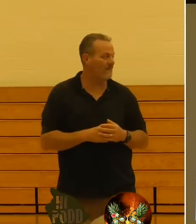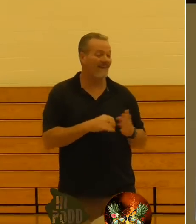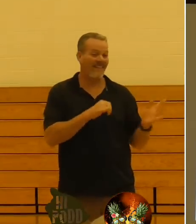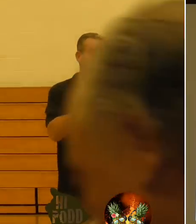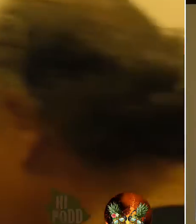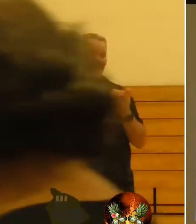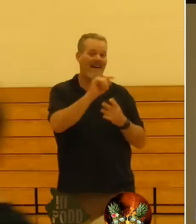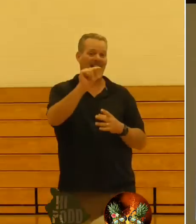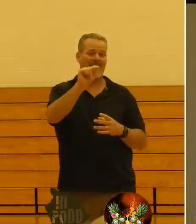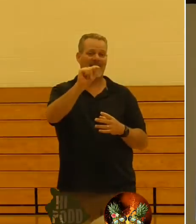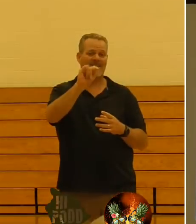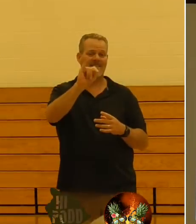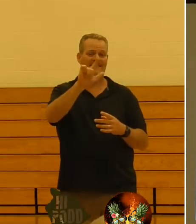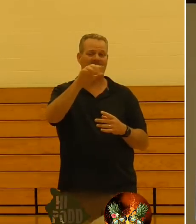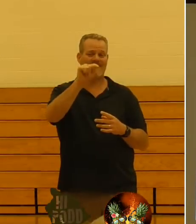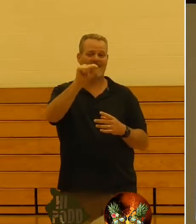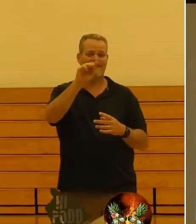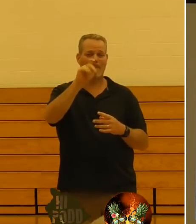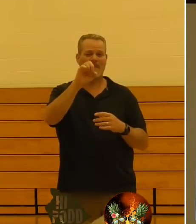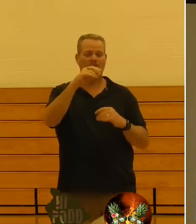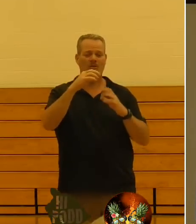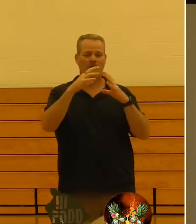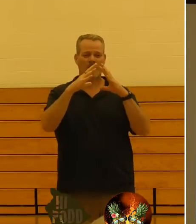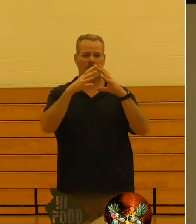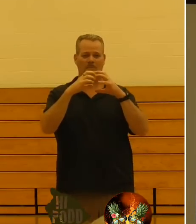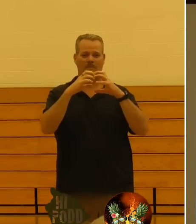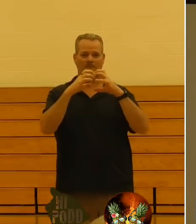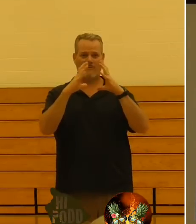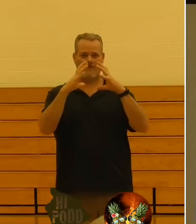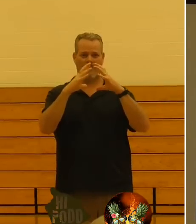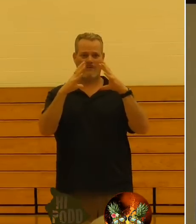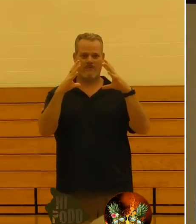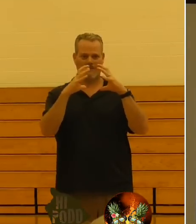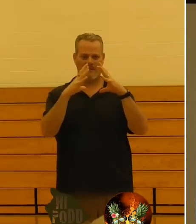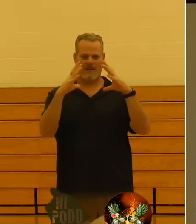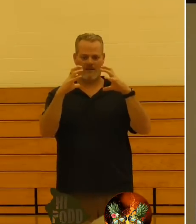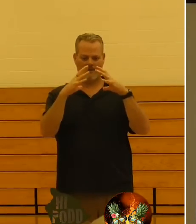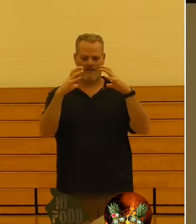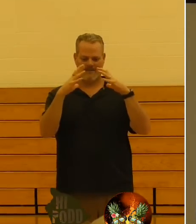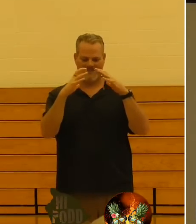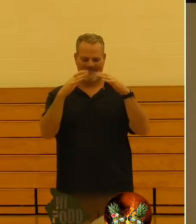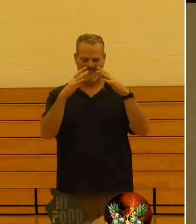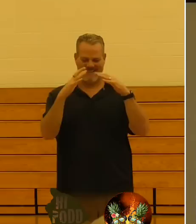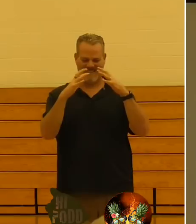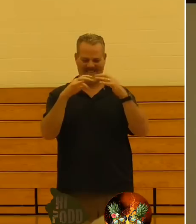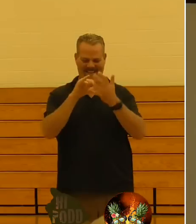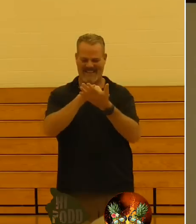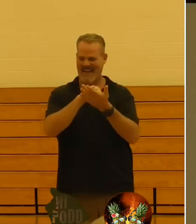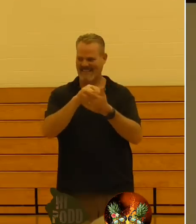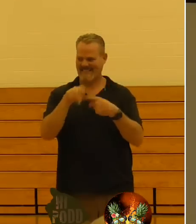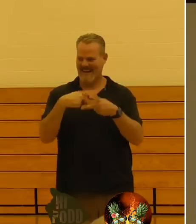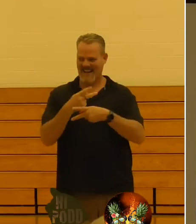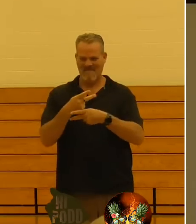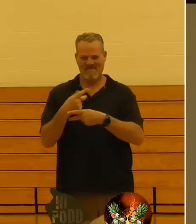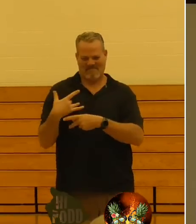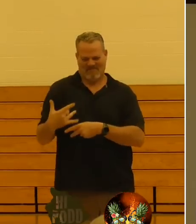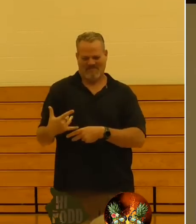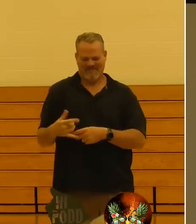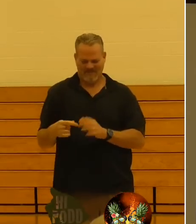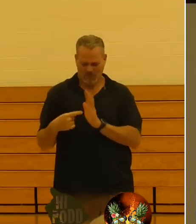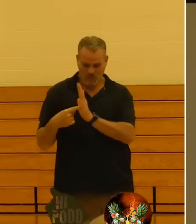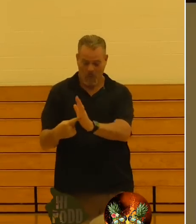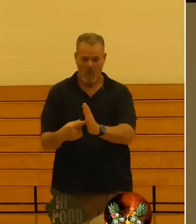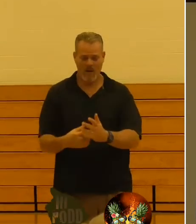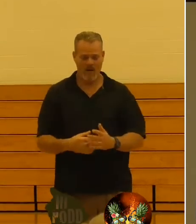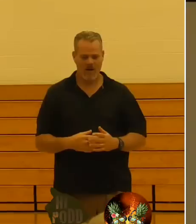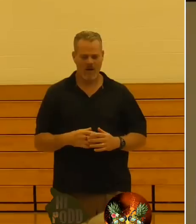meter, and the tilt meter also during that period of time started to show. Now, the GPS can